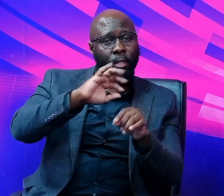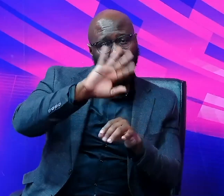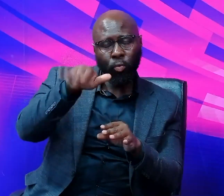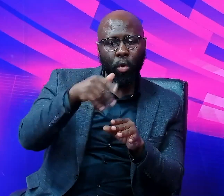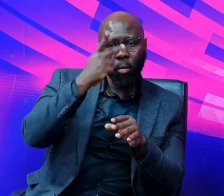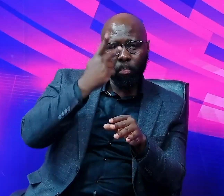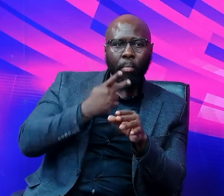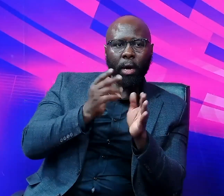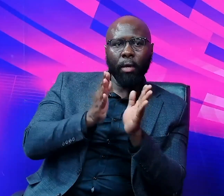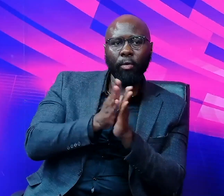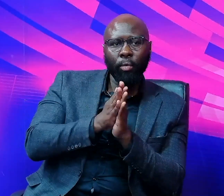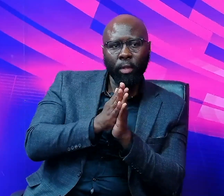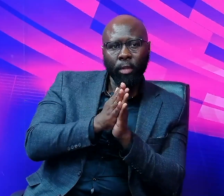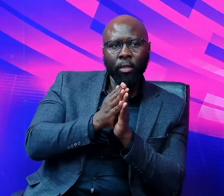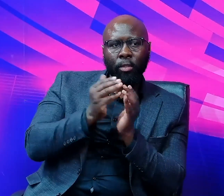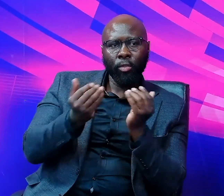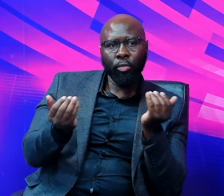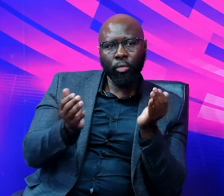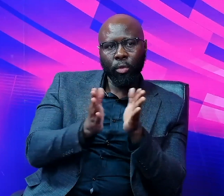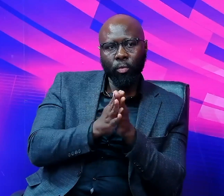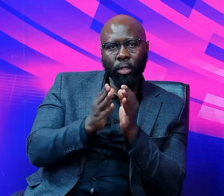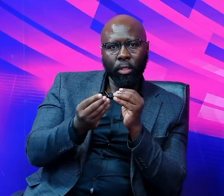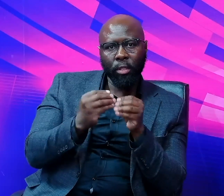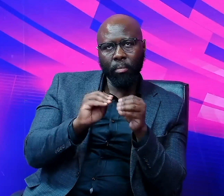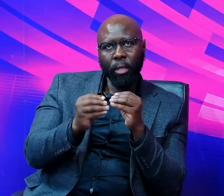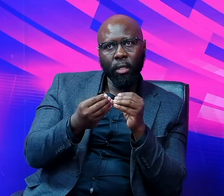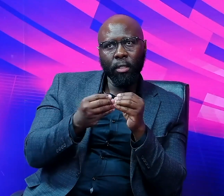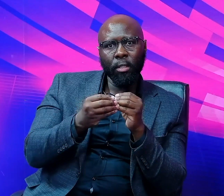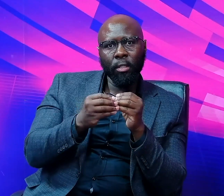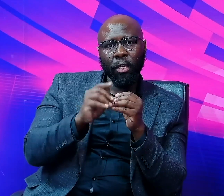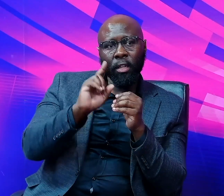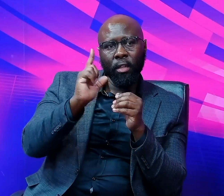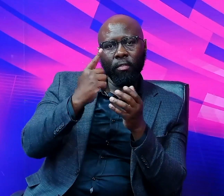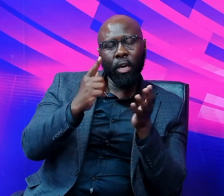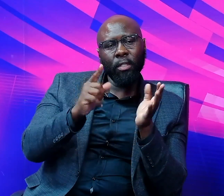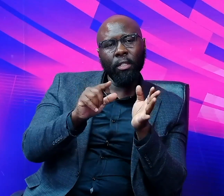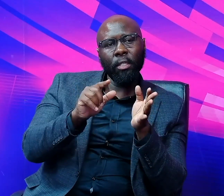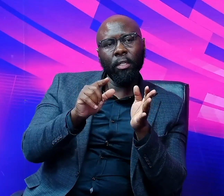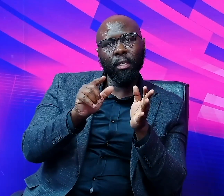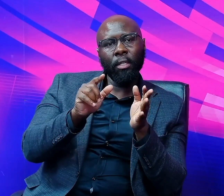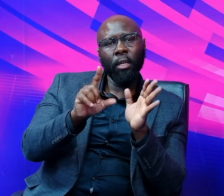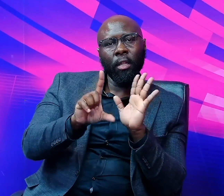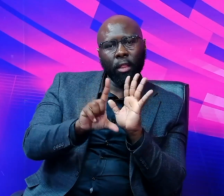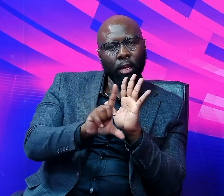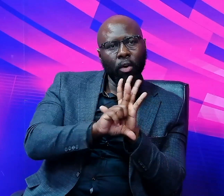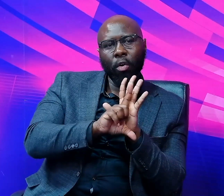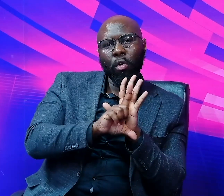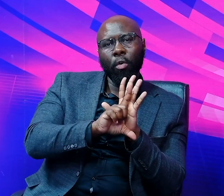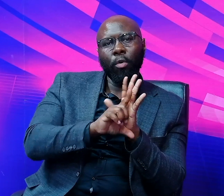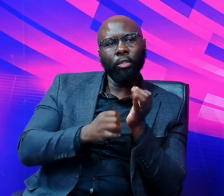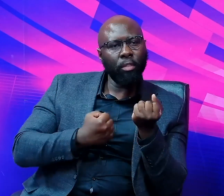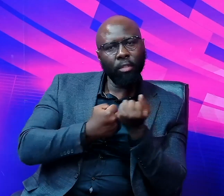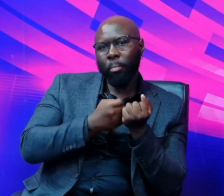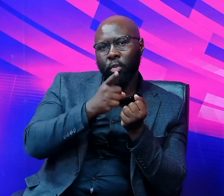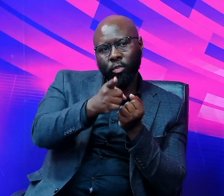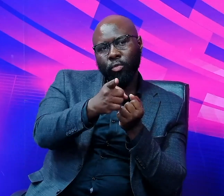Okay. My message to all the parents who have children with disabilities, the first thing